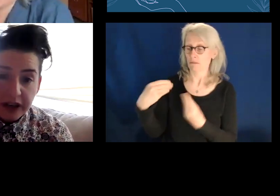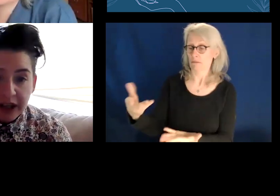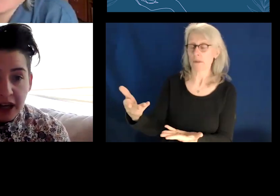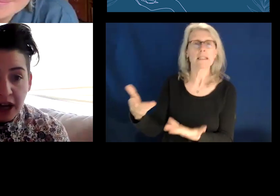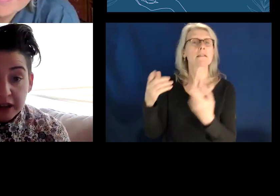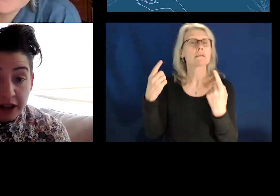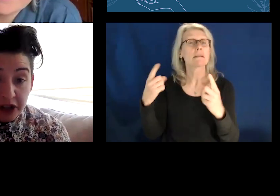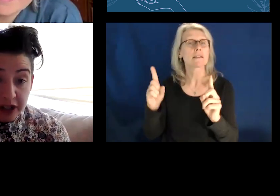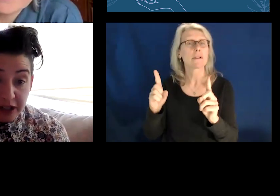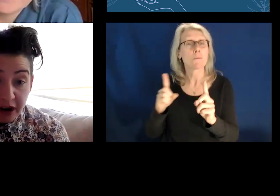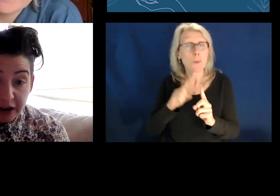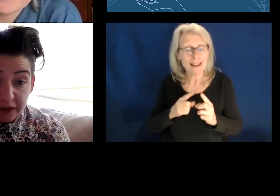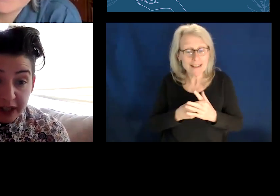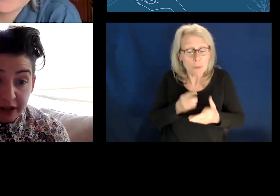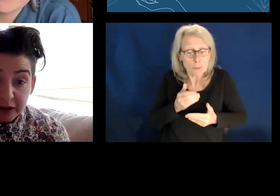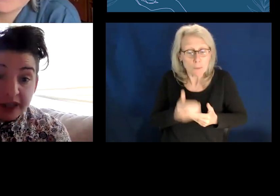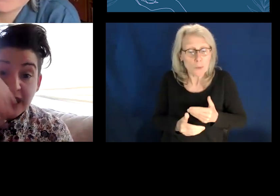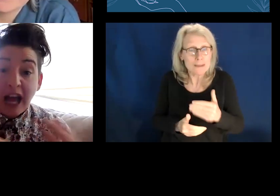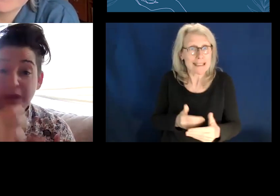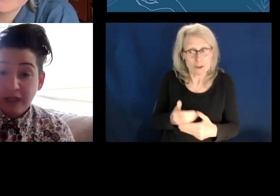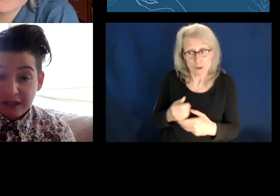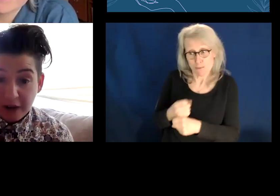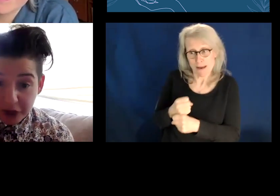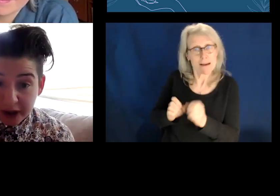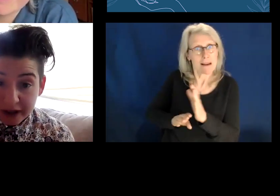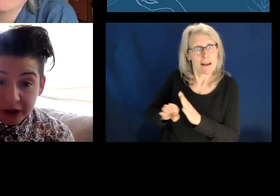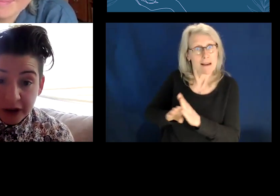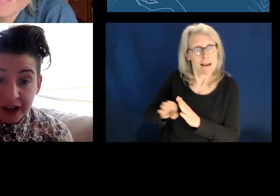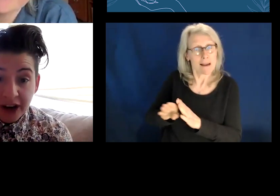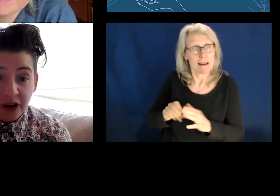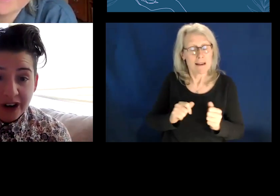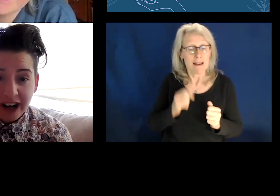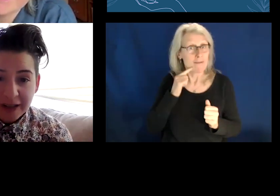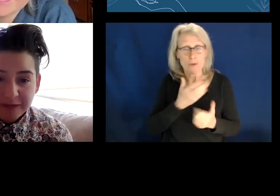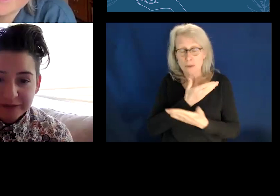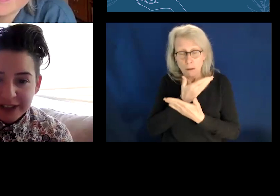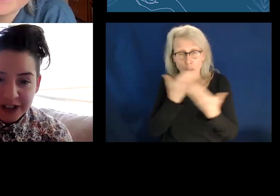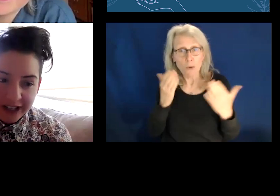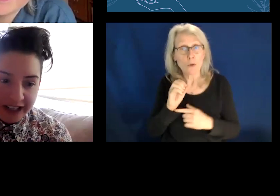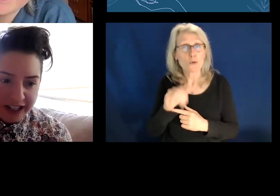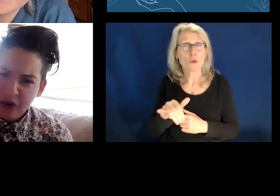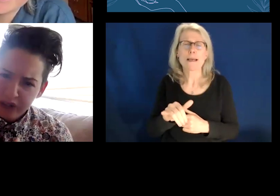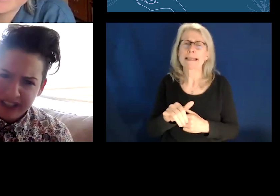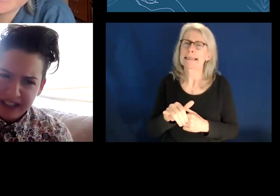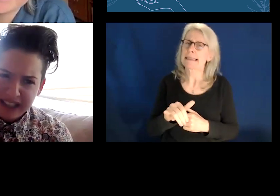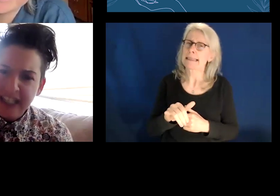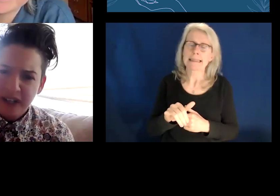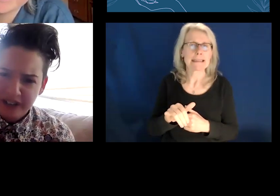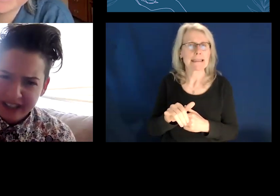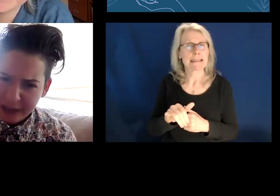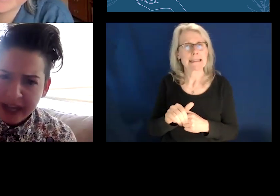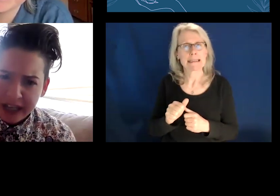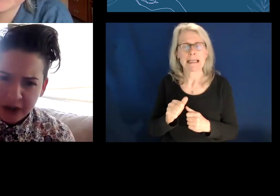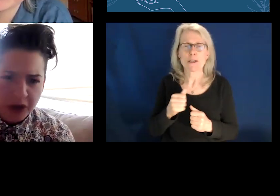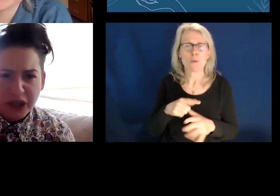element of it, they just are like, you know, it's the absence of joy, you know, or it's just like only the lingering